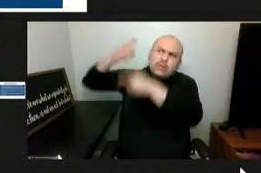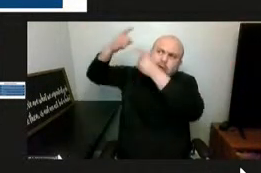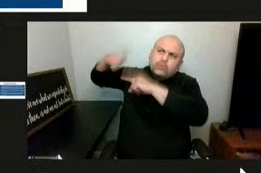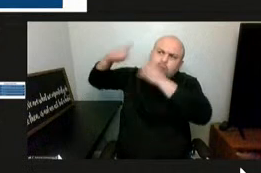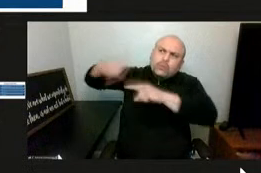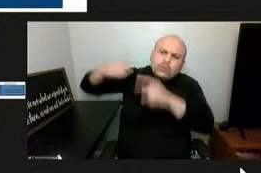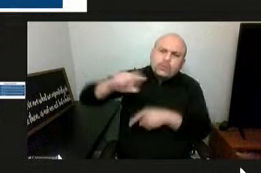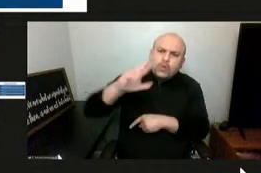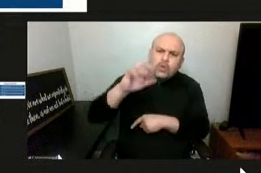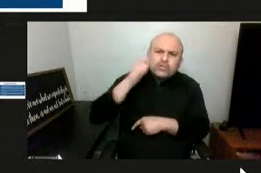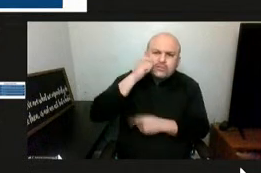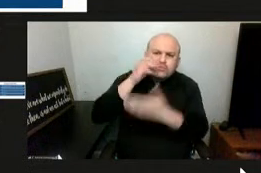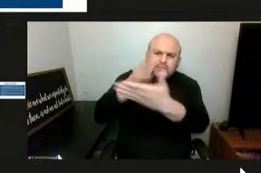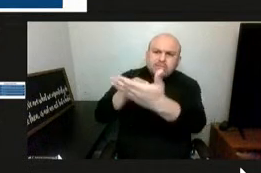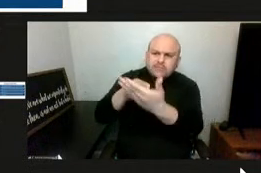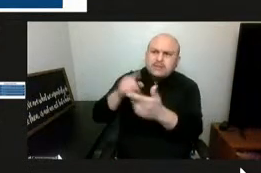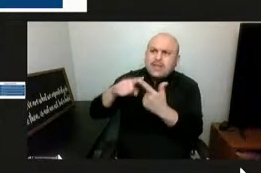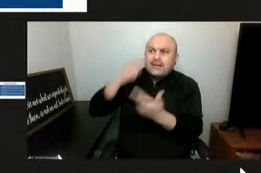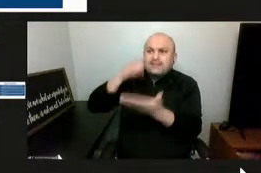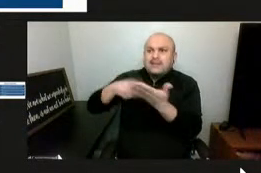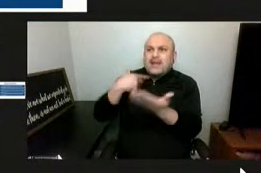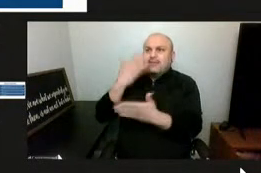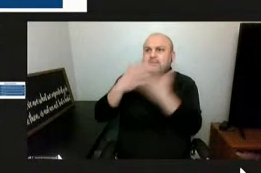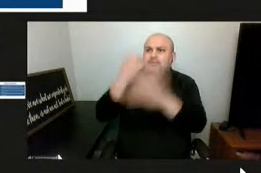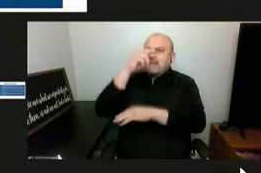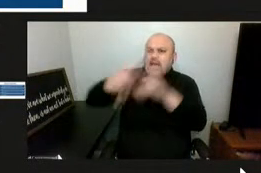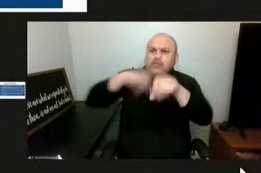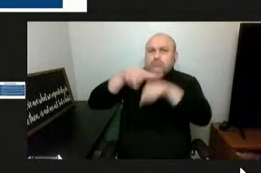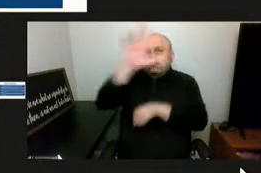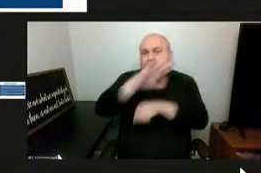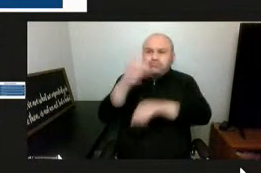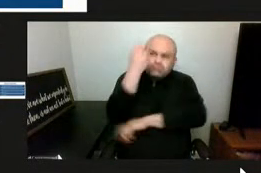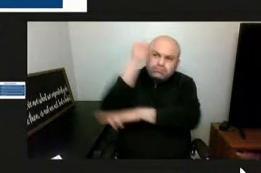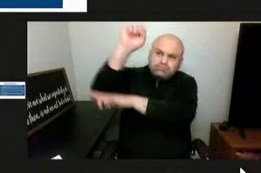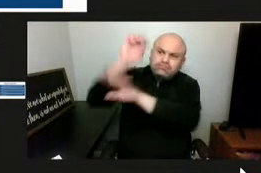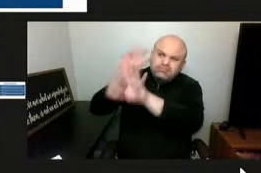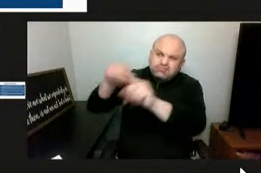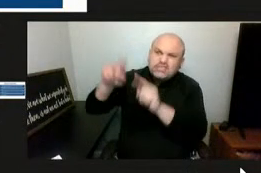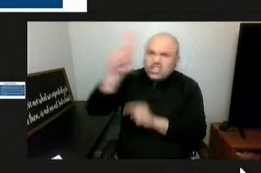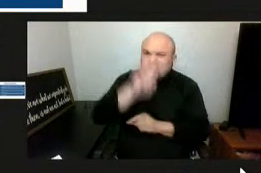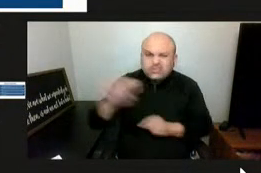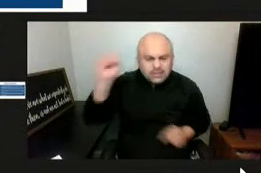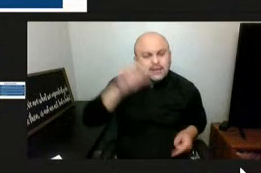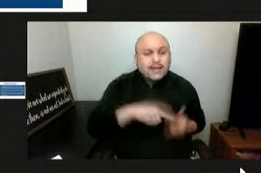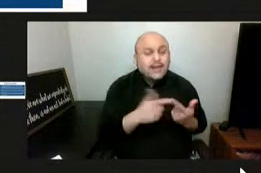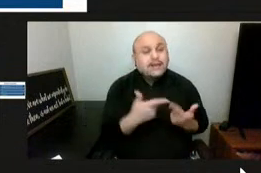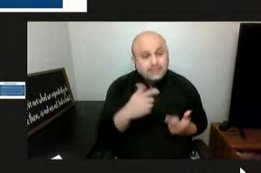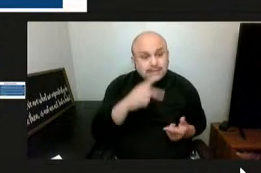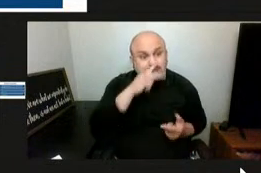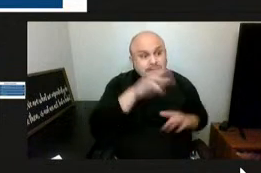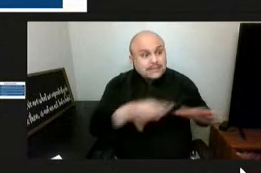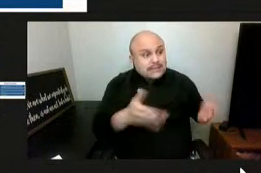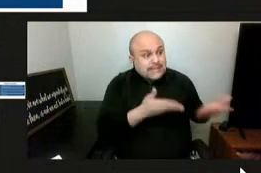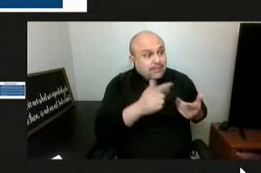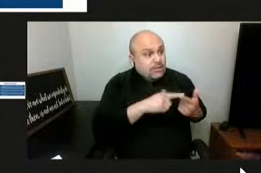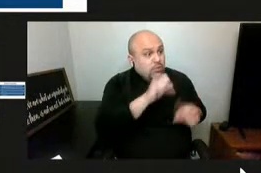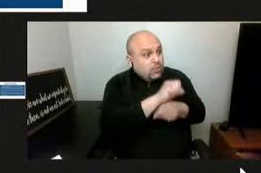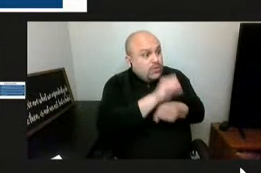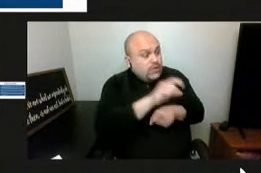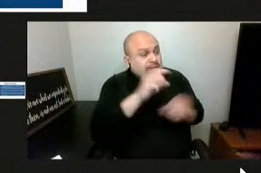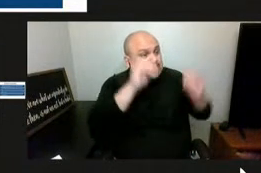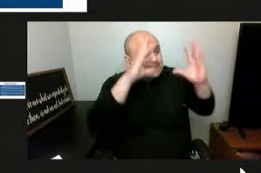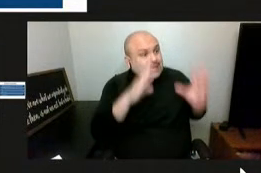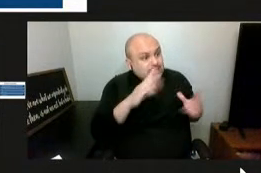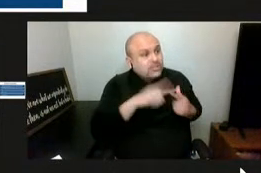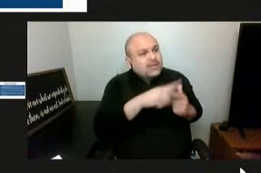resulted in protests across the country. As part of this problem, our child-serving workforce, teachers, early learning and care